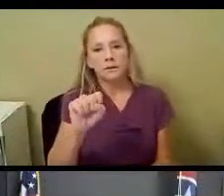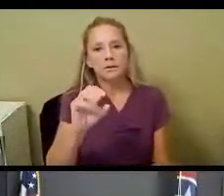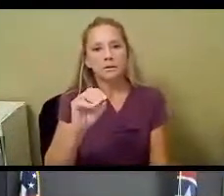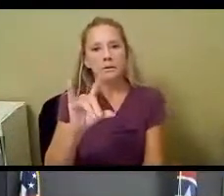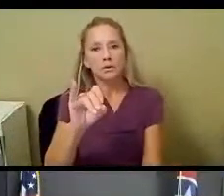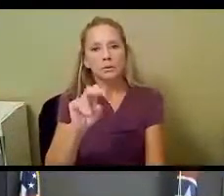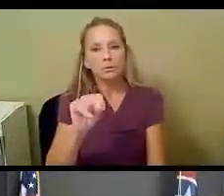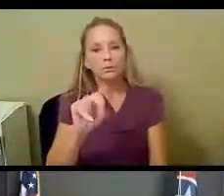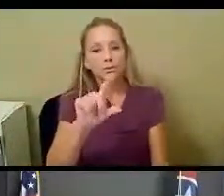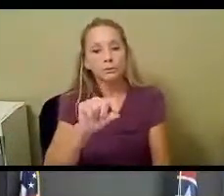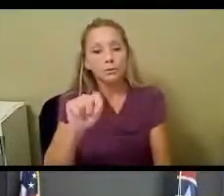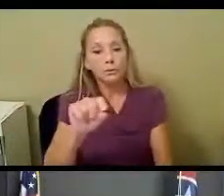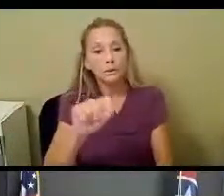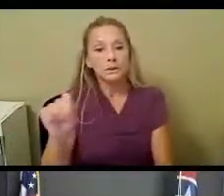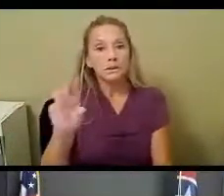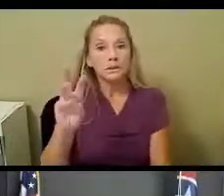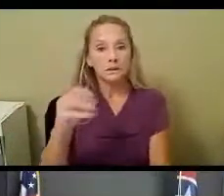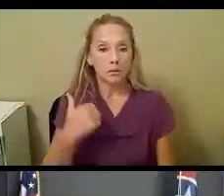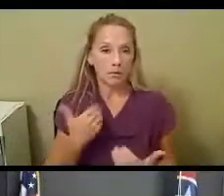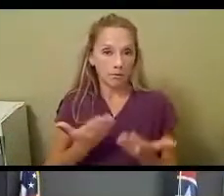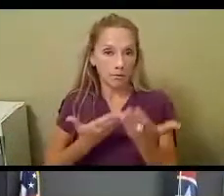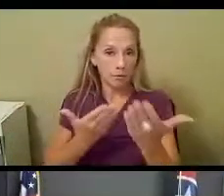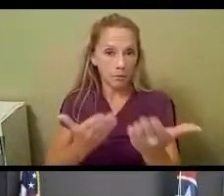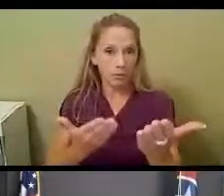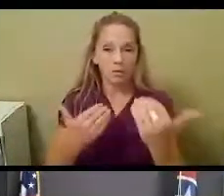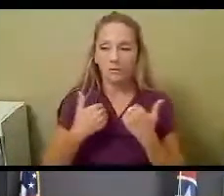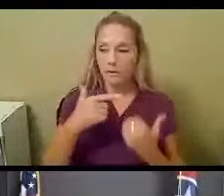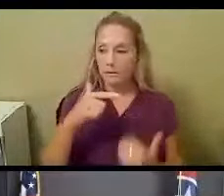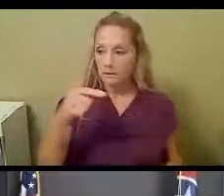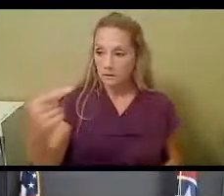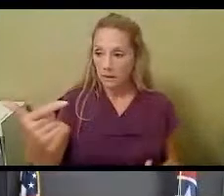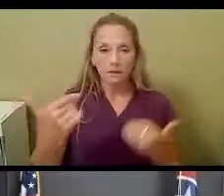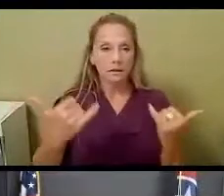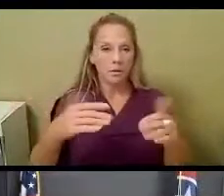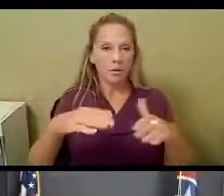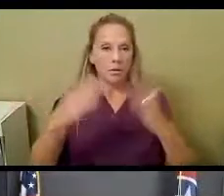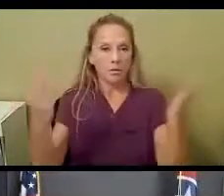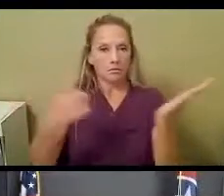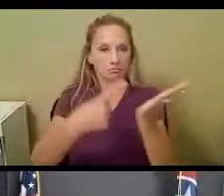2020-6. We have a motion and a second, so we're open for discussion.